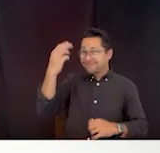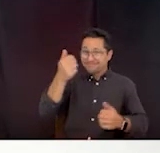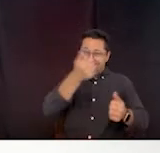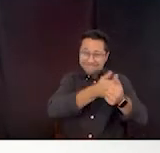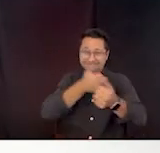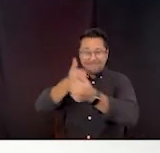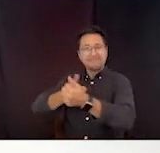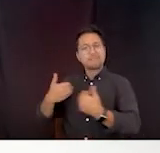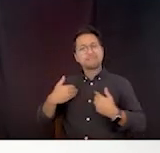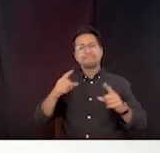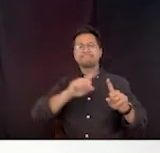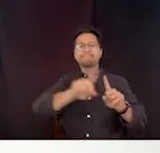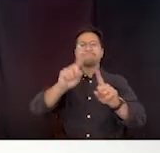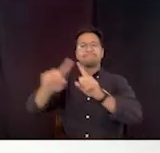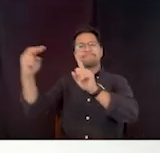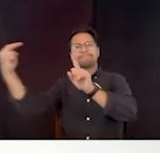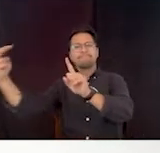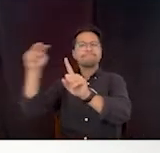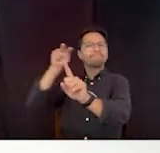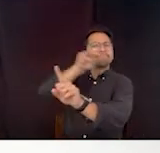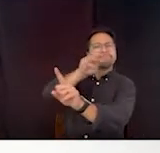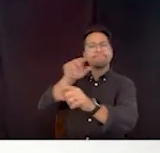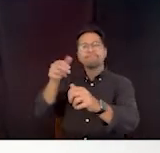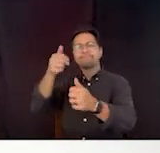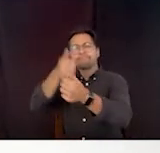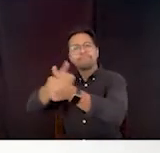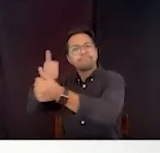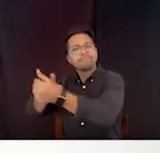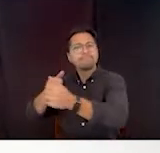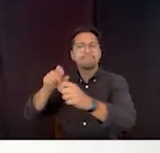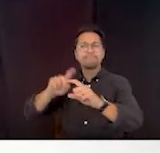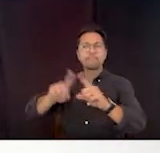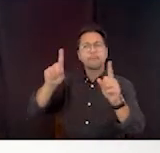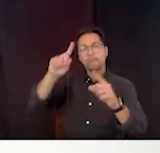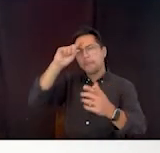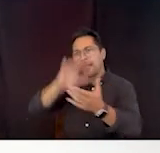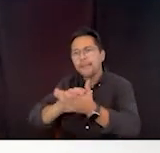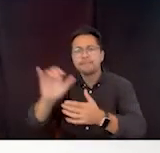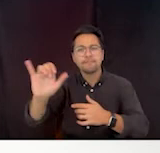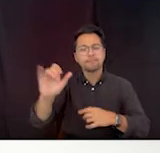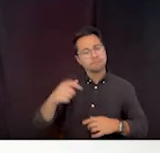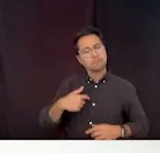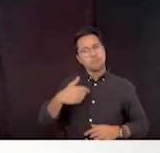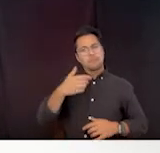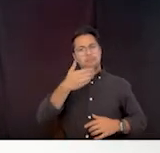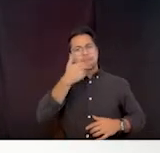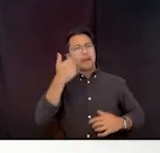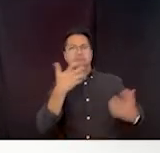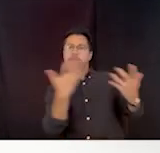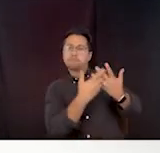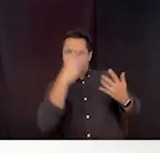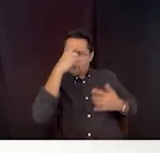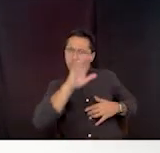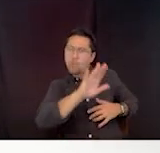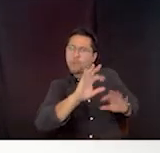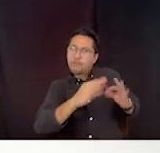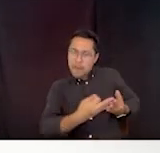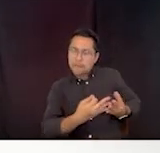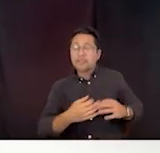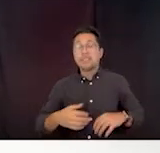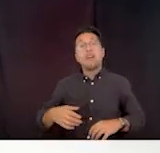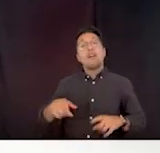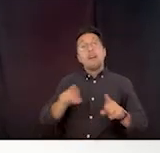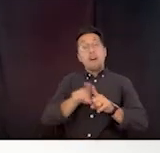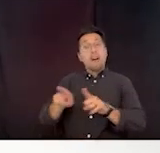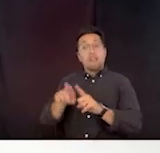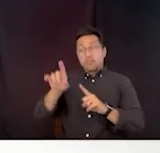where they come from. So you need to find the right fit for your family. As well as when you're given all of these, it can be very overwhelming, and you don't